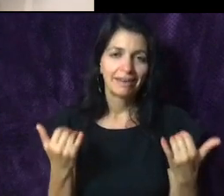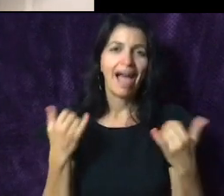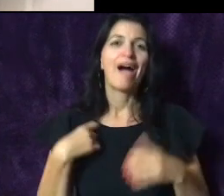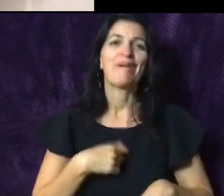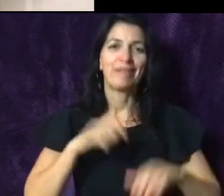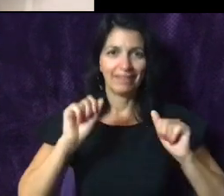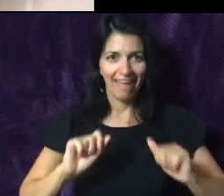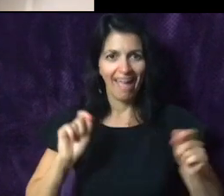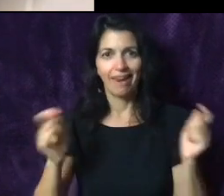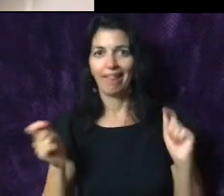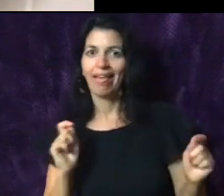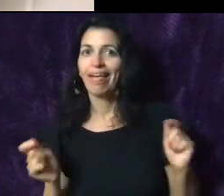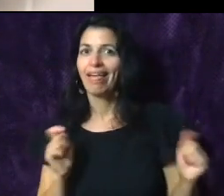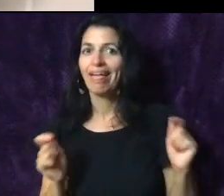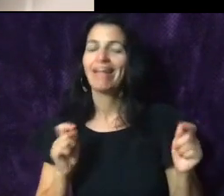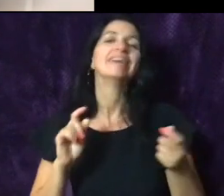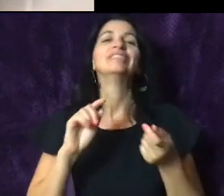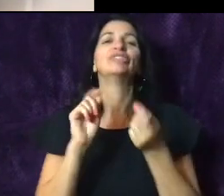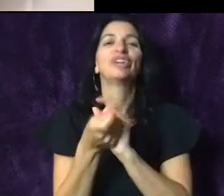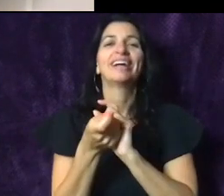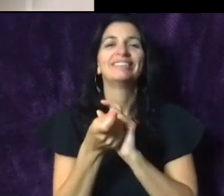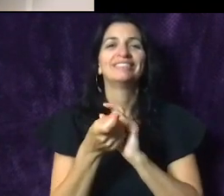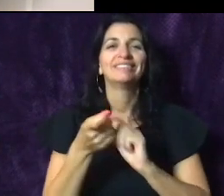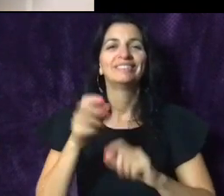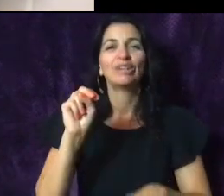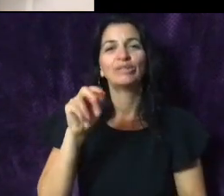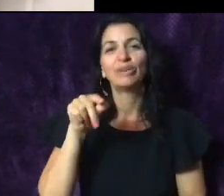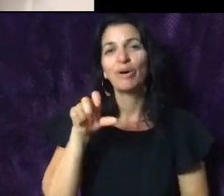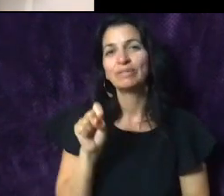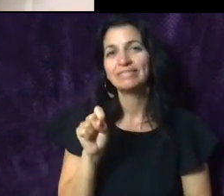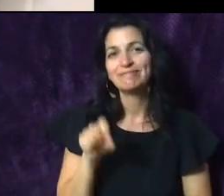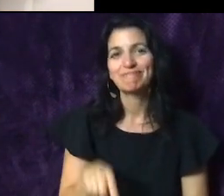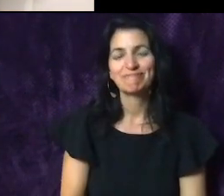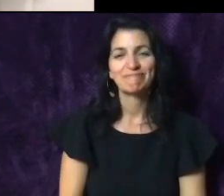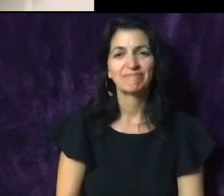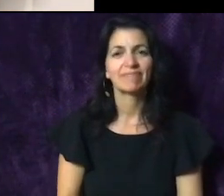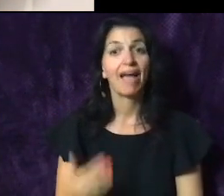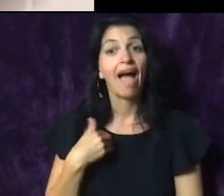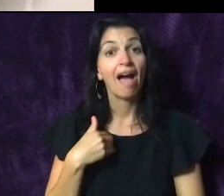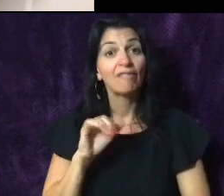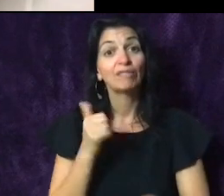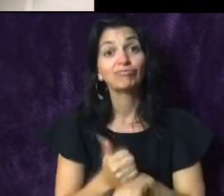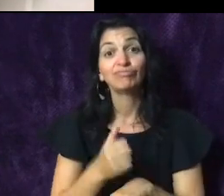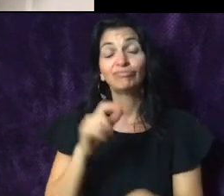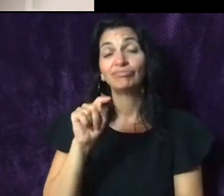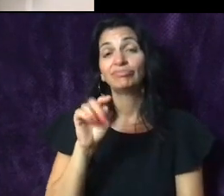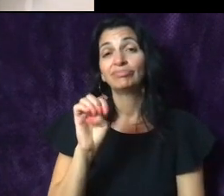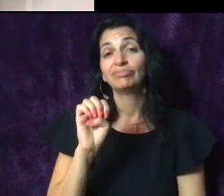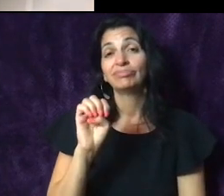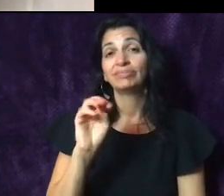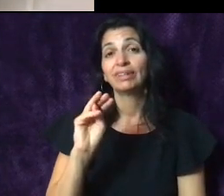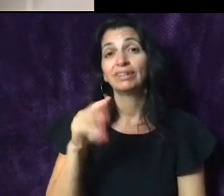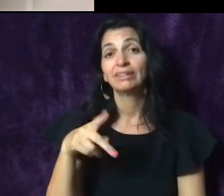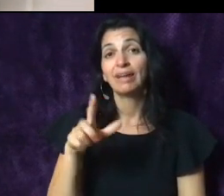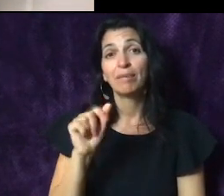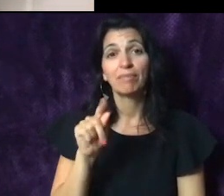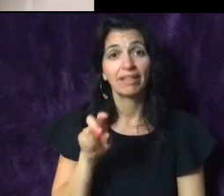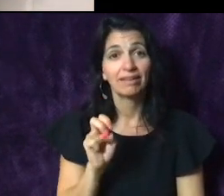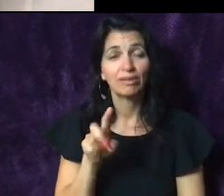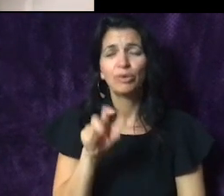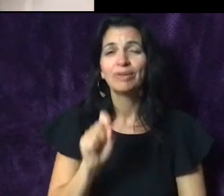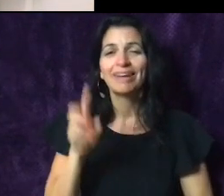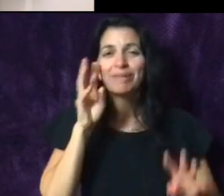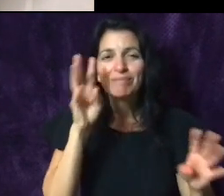we now can change the notes around just like you saw me do, and you have what we call a template. And you can make